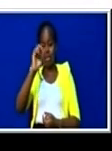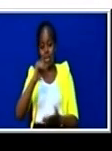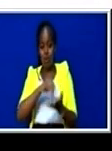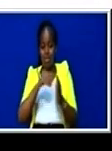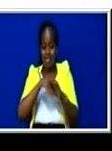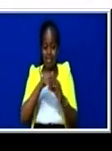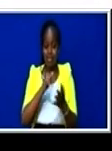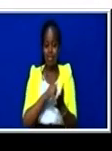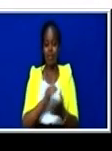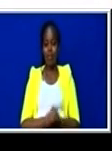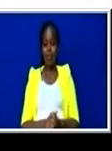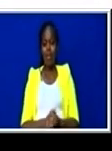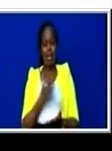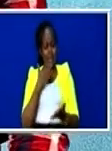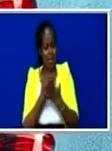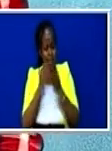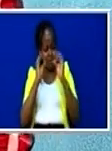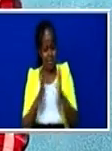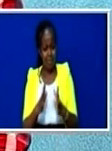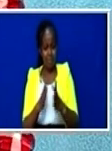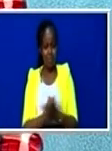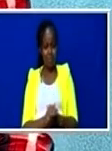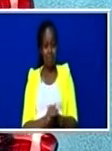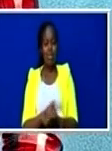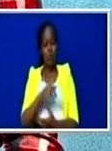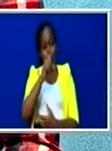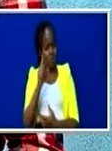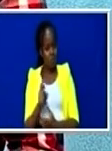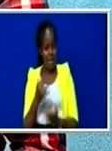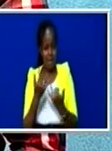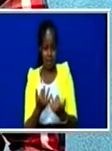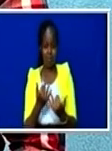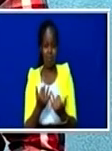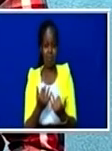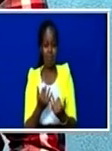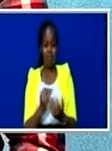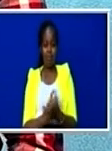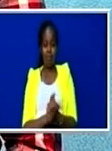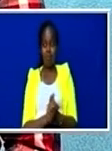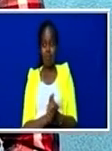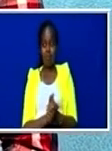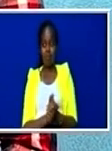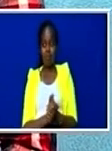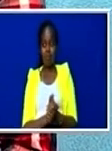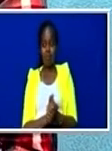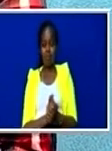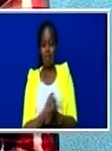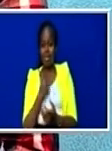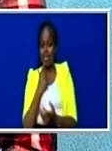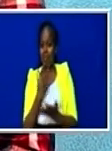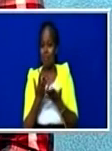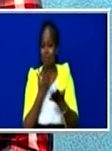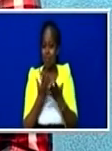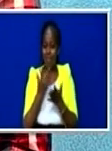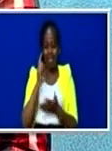Wait, now, thank you for bringing that one up, Mwalimu. Now there's this, I'll say it's an